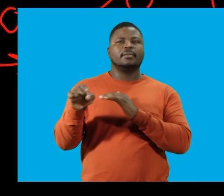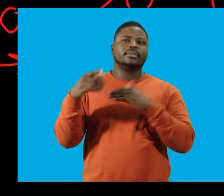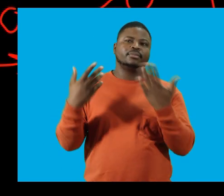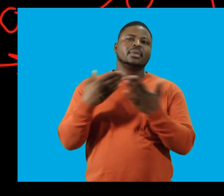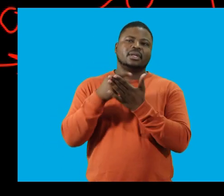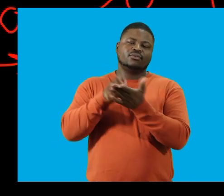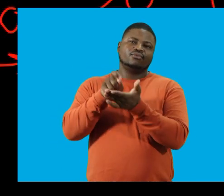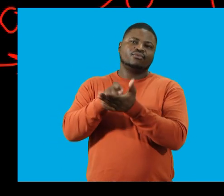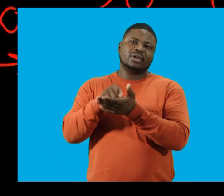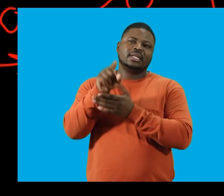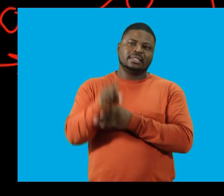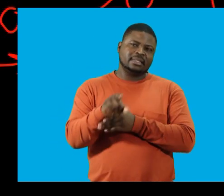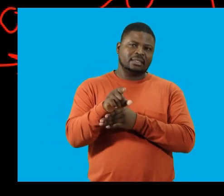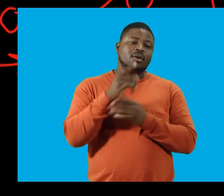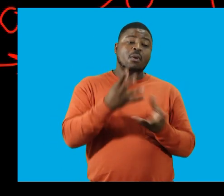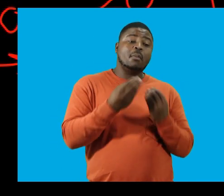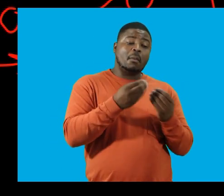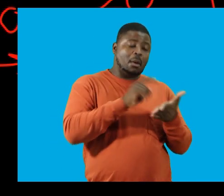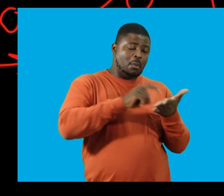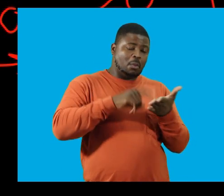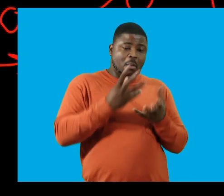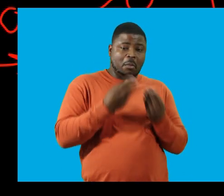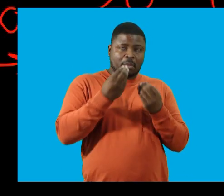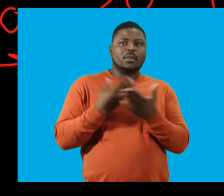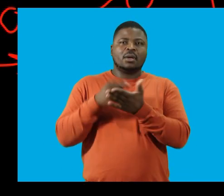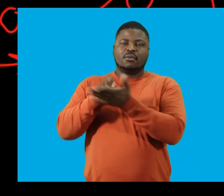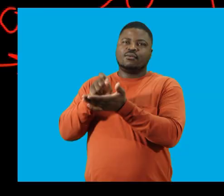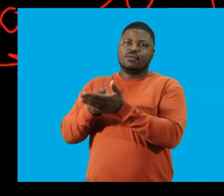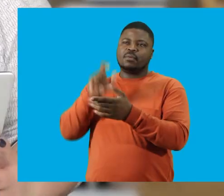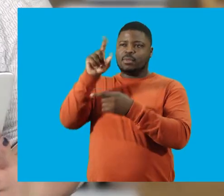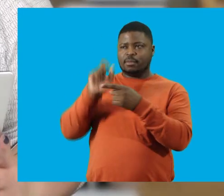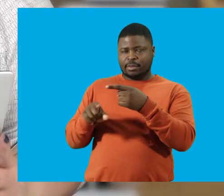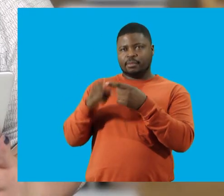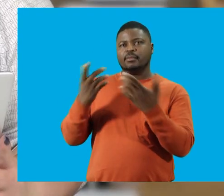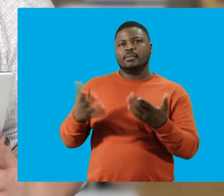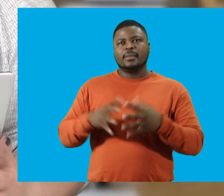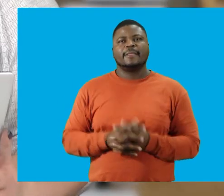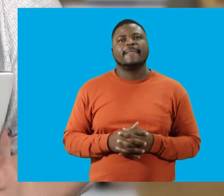is on your right. So that is how you will approach a question like this.